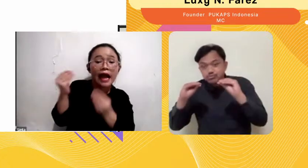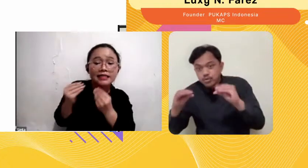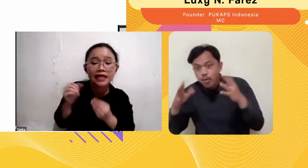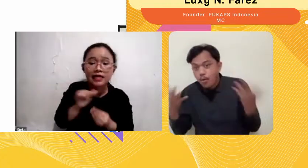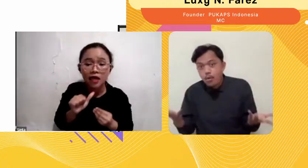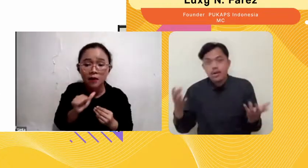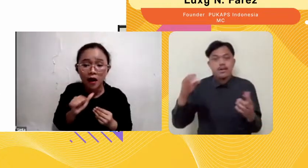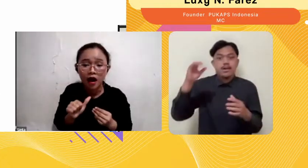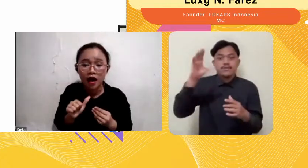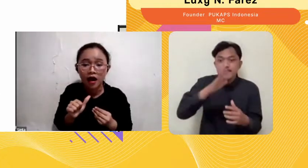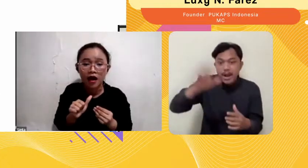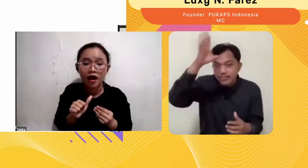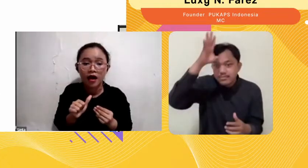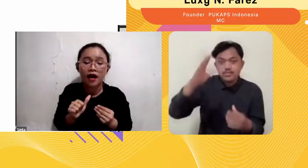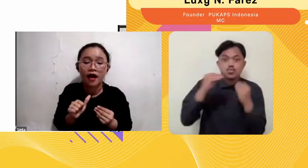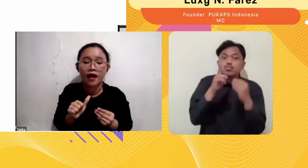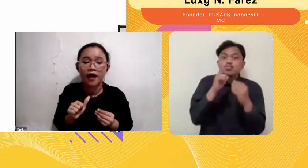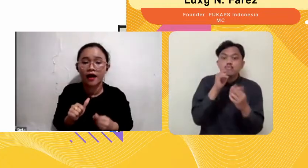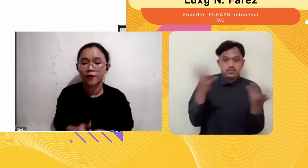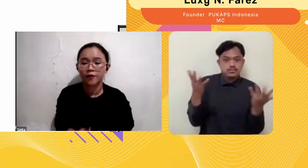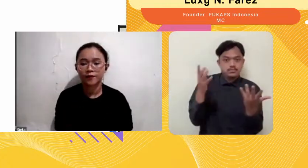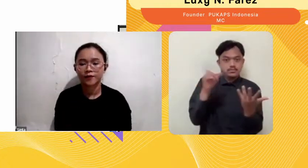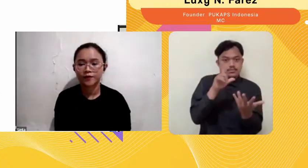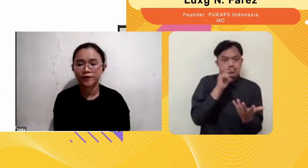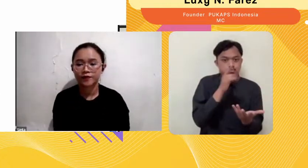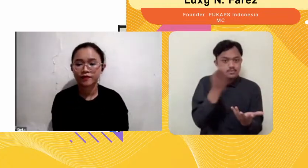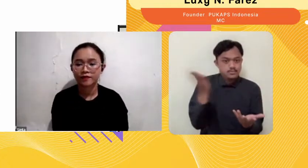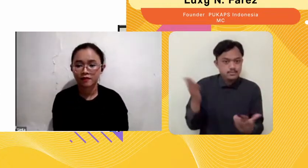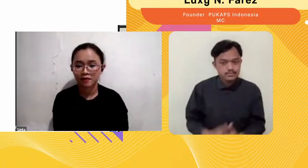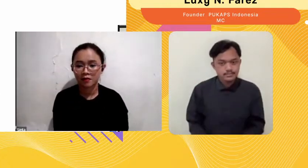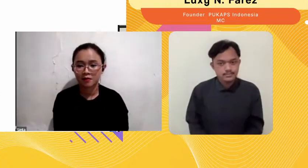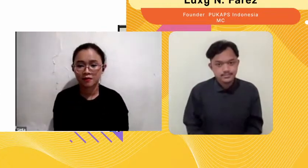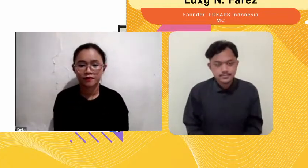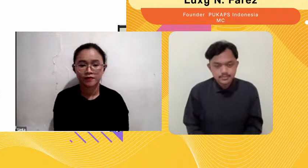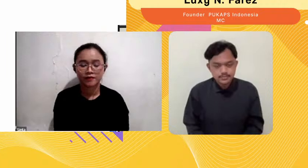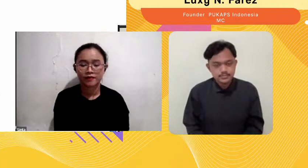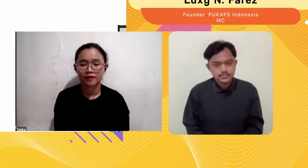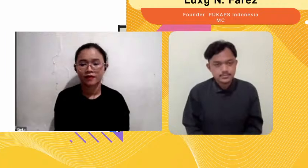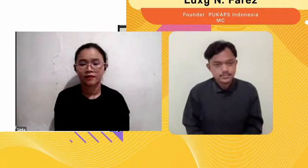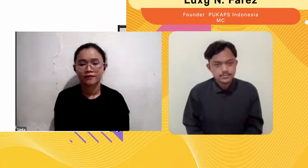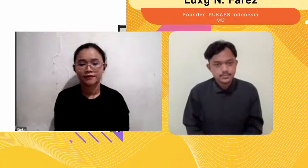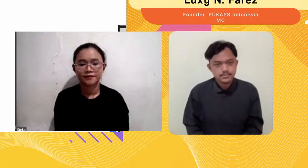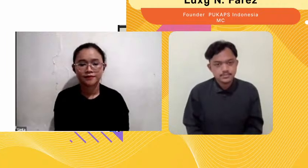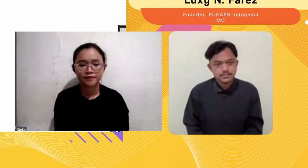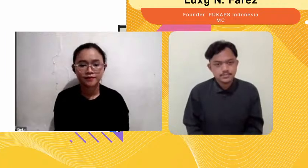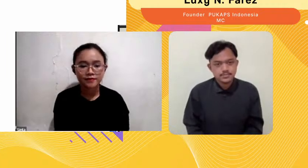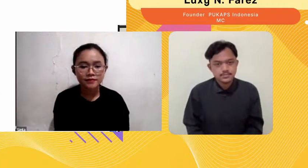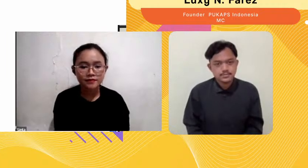Okay.